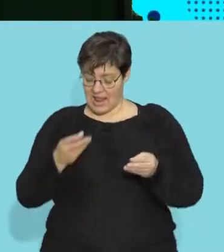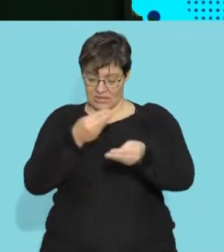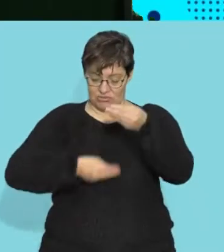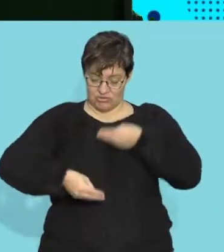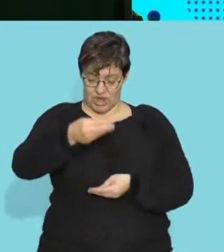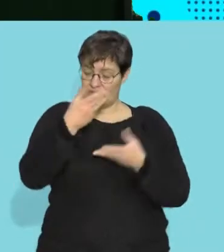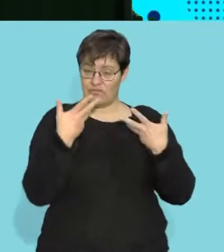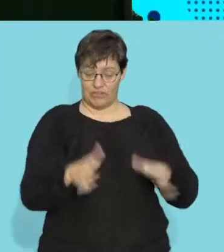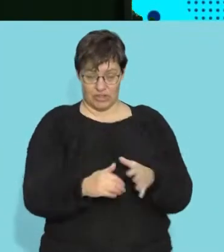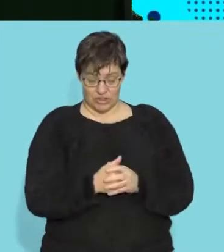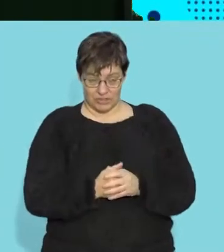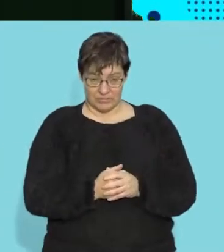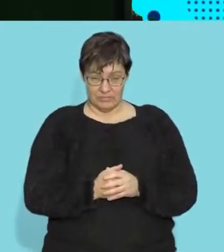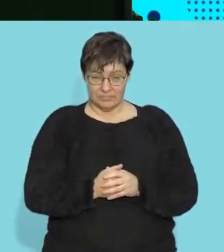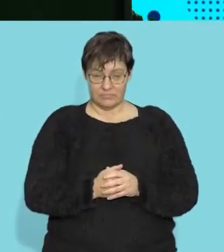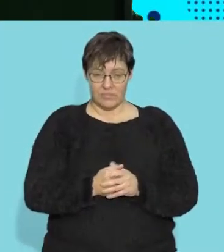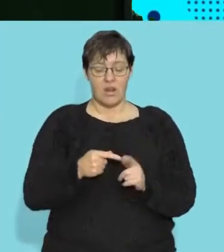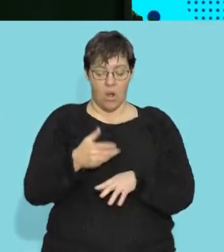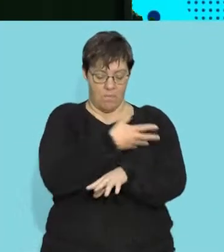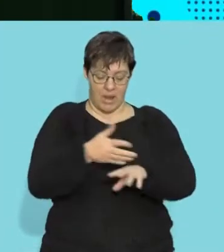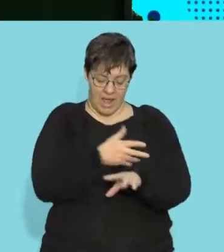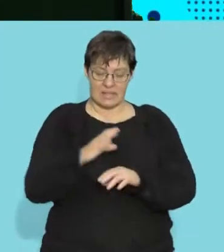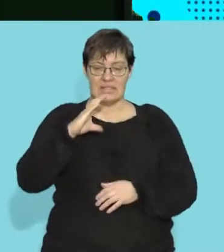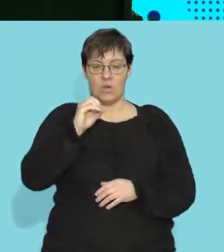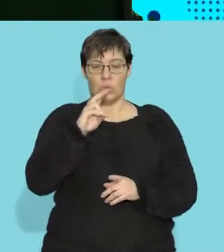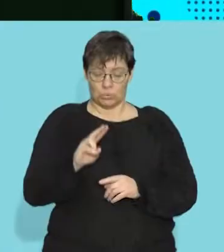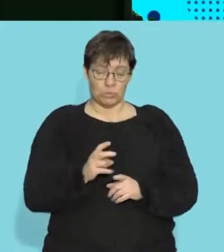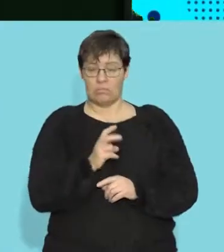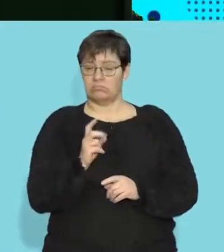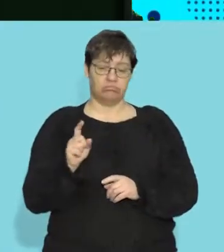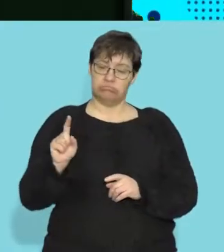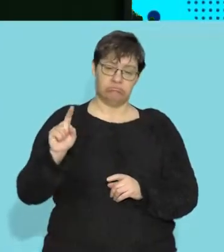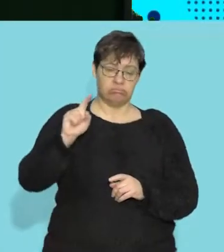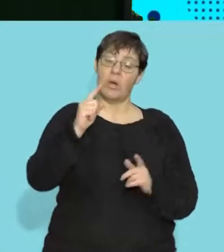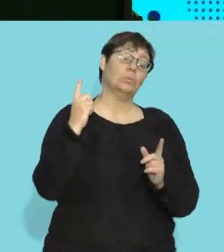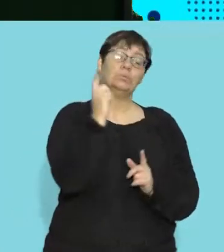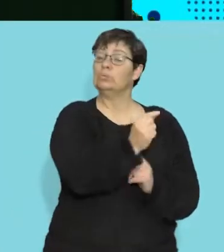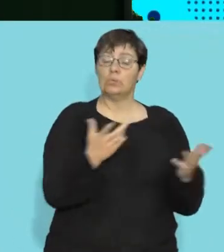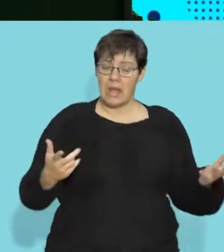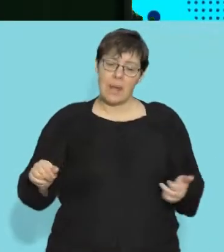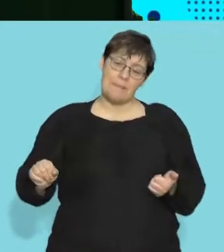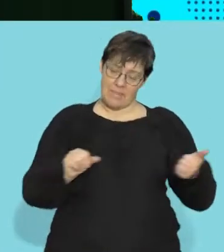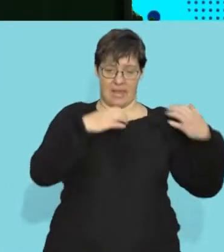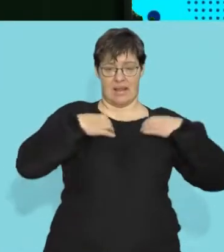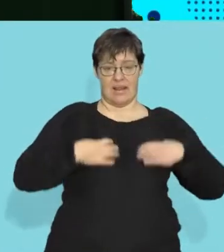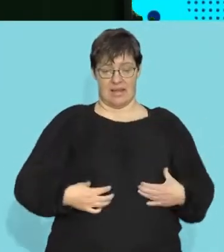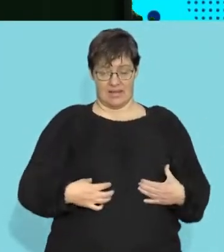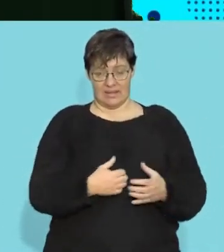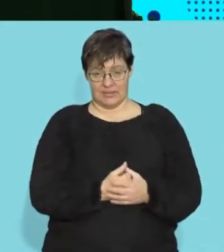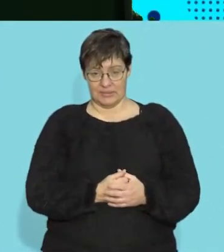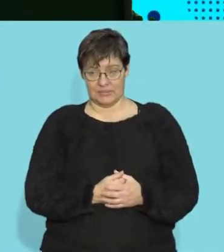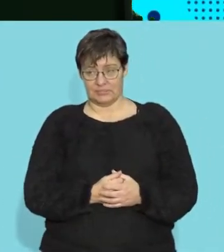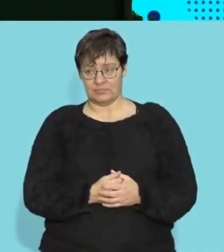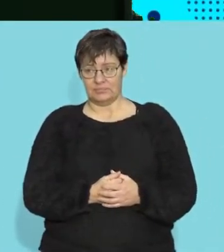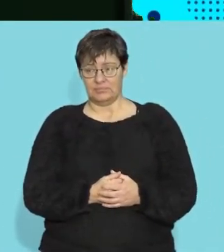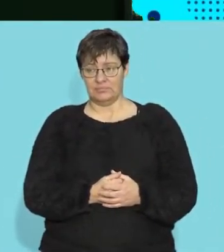has occurred in my tissues. I'm now carbon dioxide, and where am I going? I'm going back to the lungs. So where